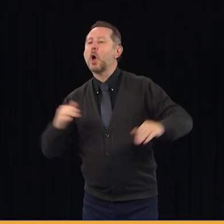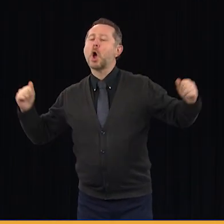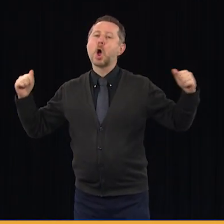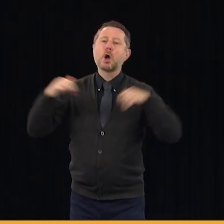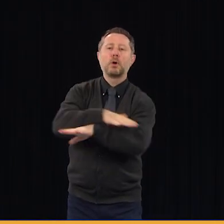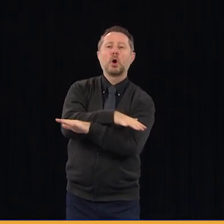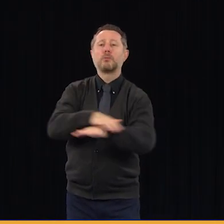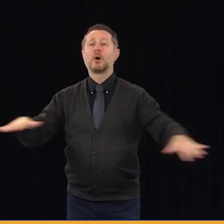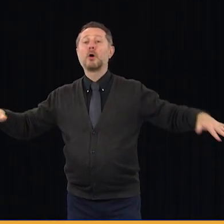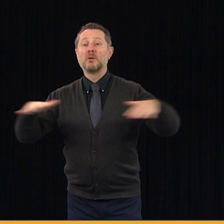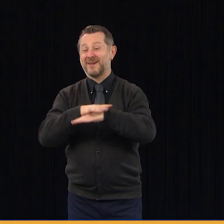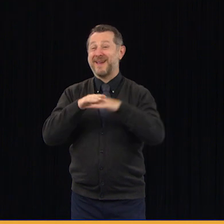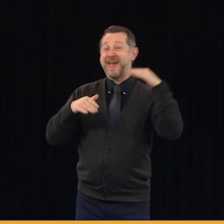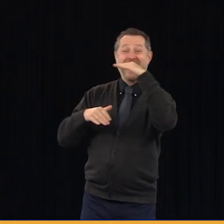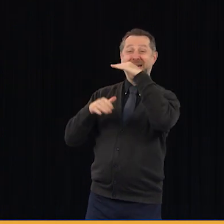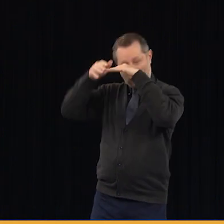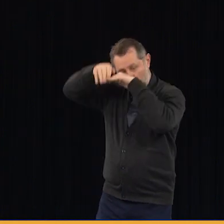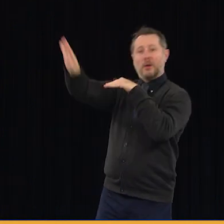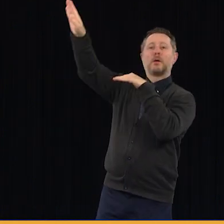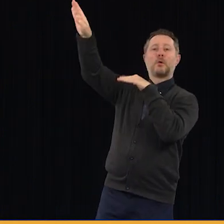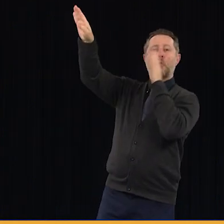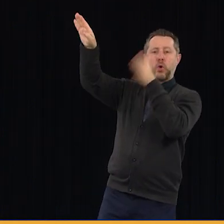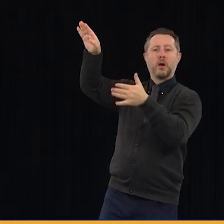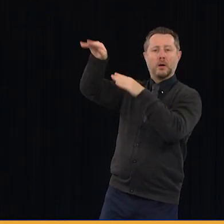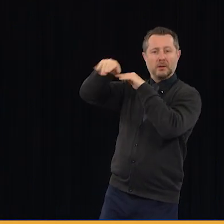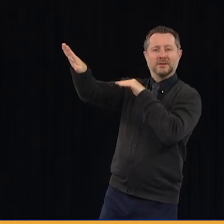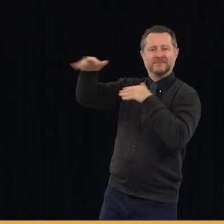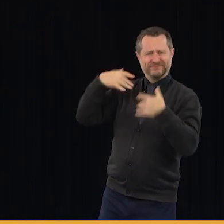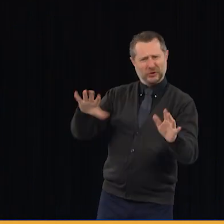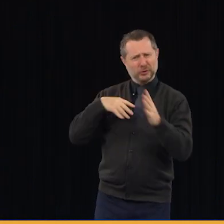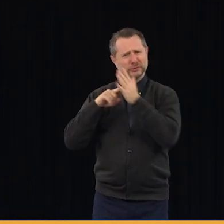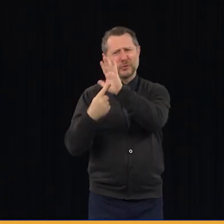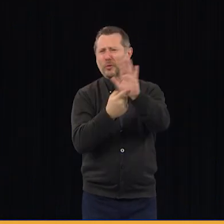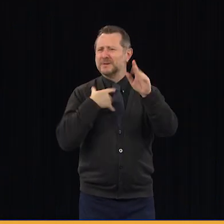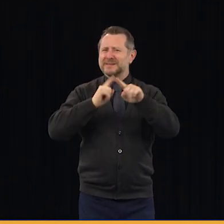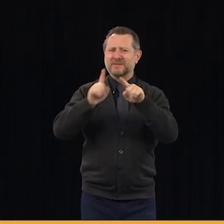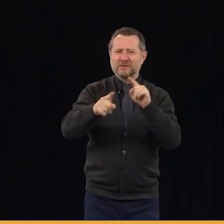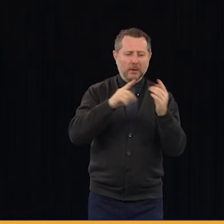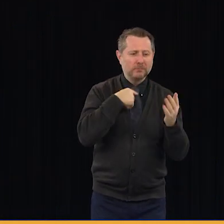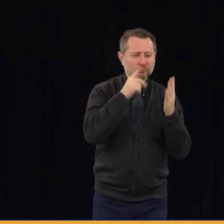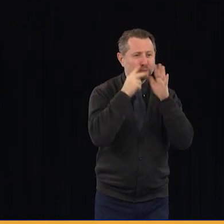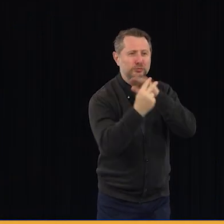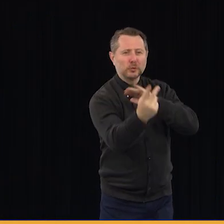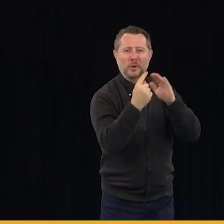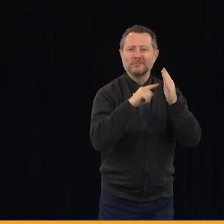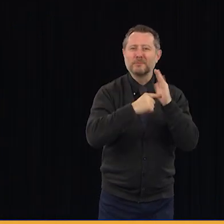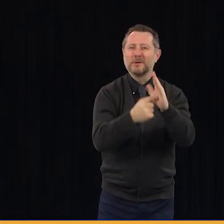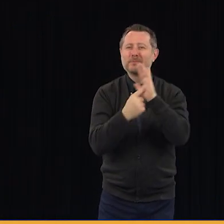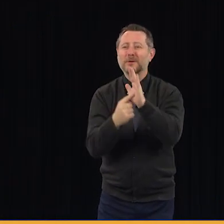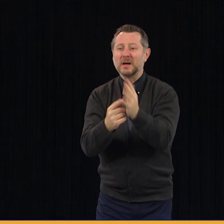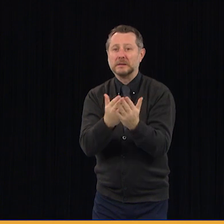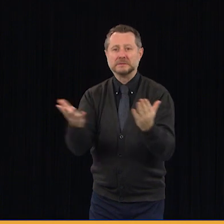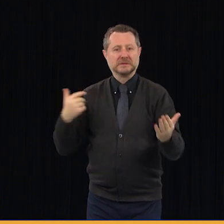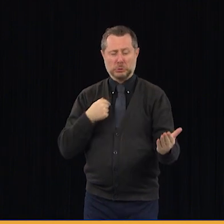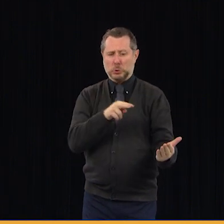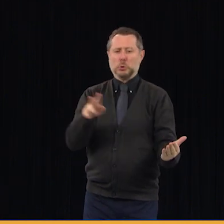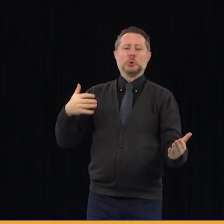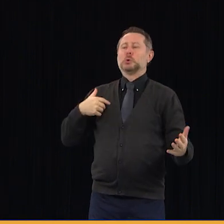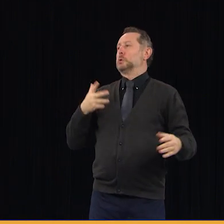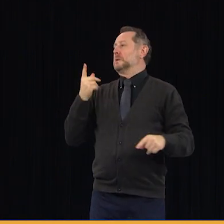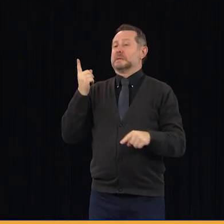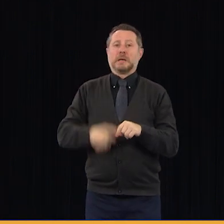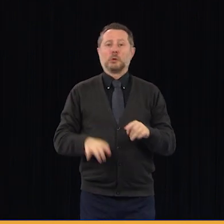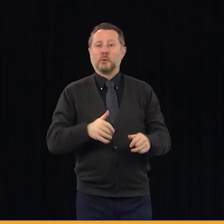the projection models because we can't handle the worst case scenarios.